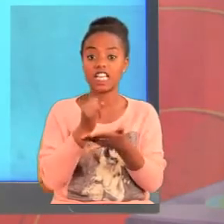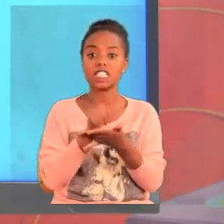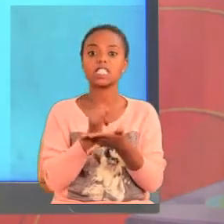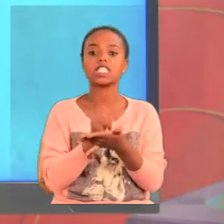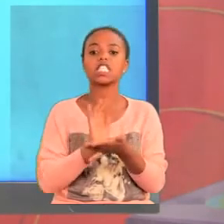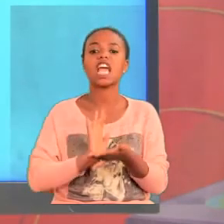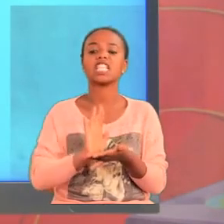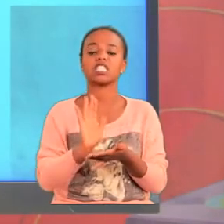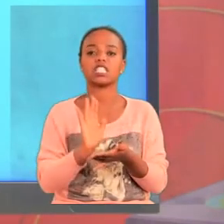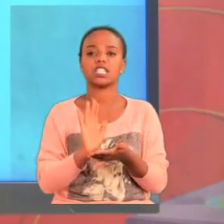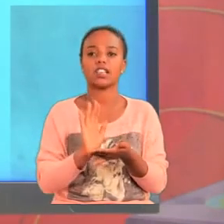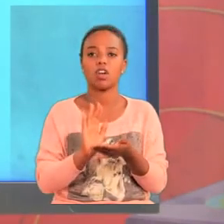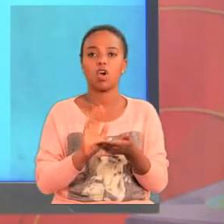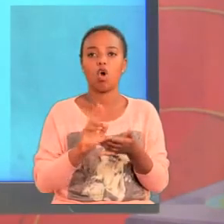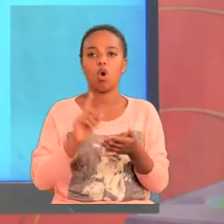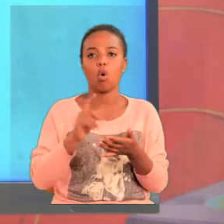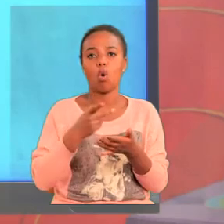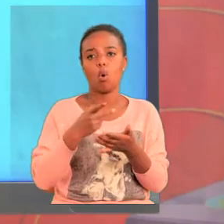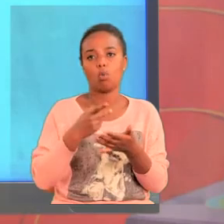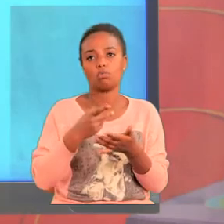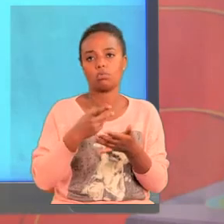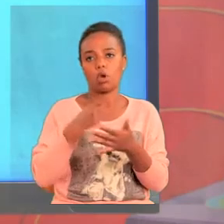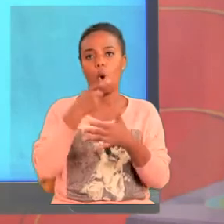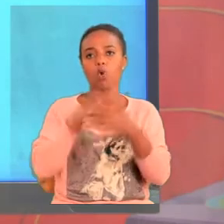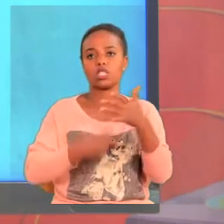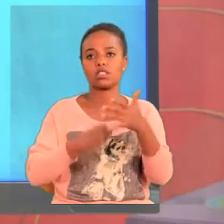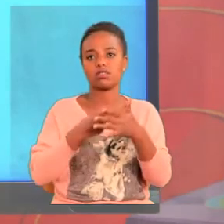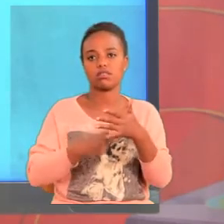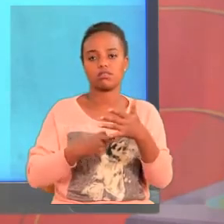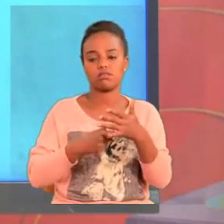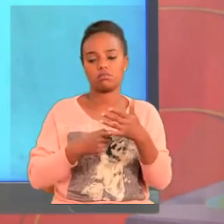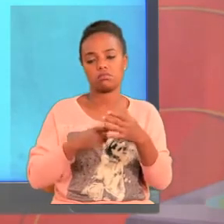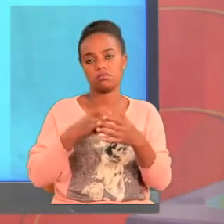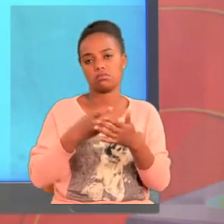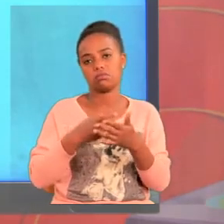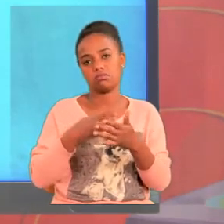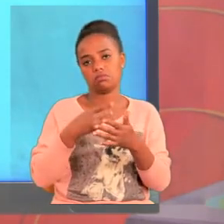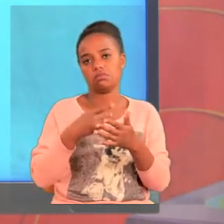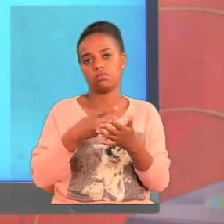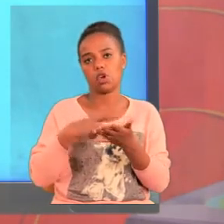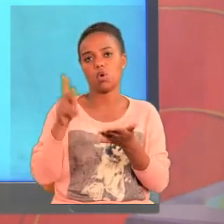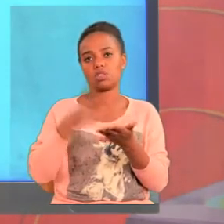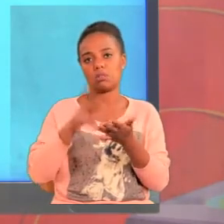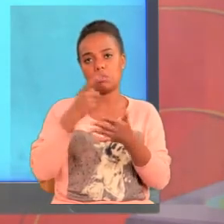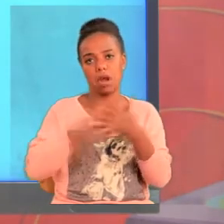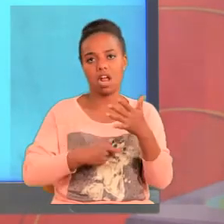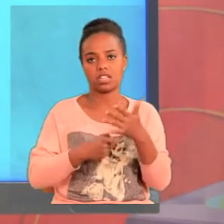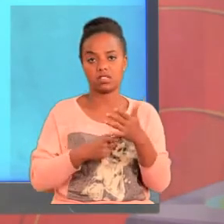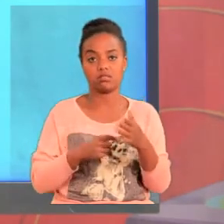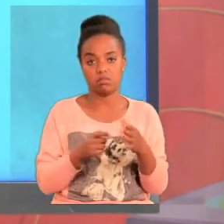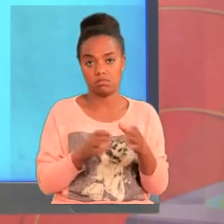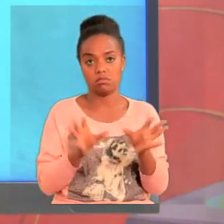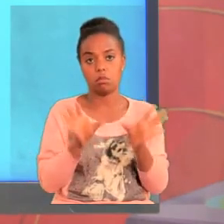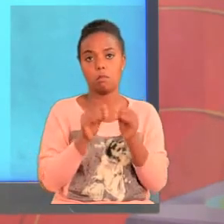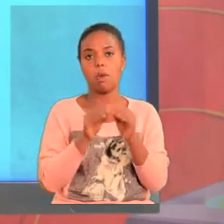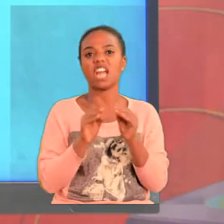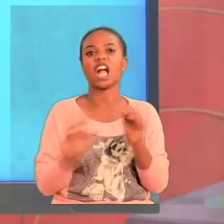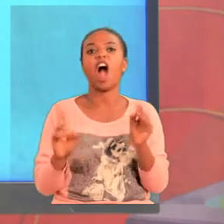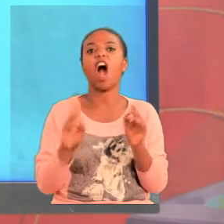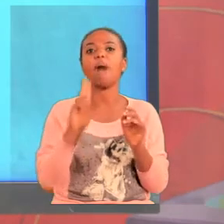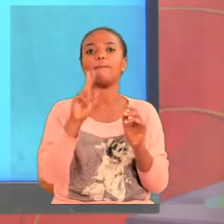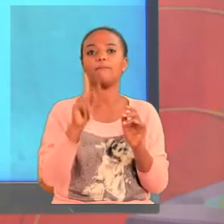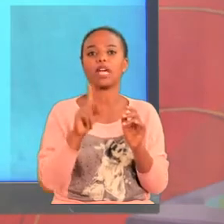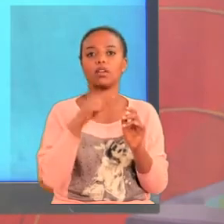The difference between selling price and cost price gives you markup. So we can